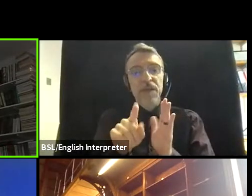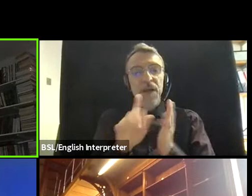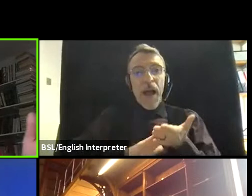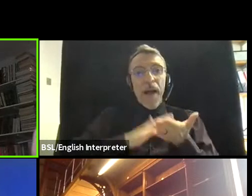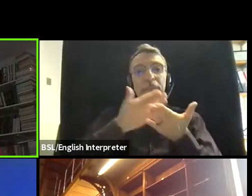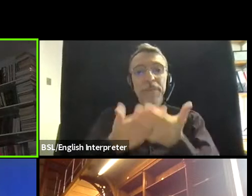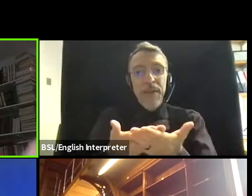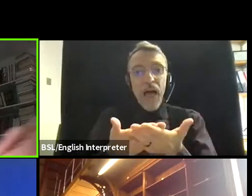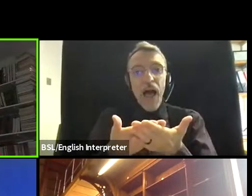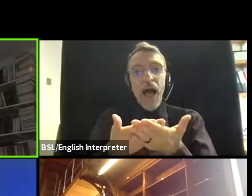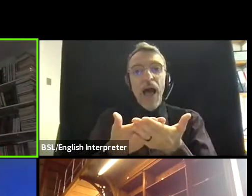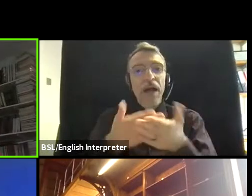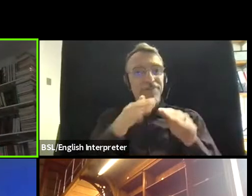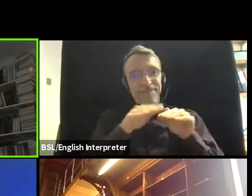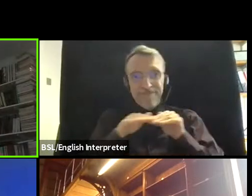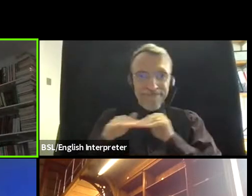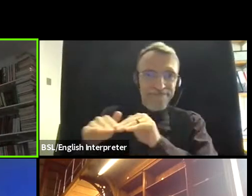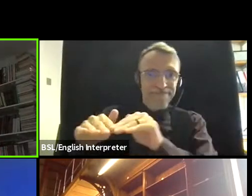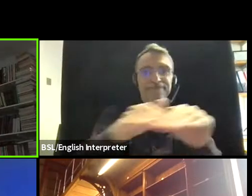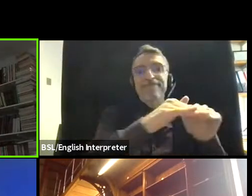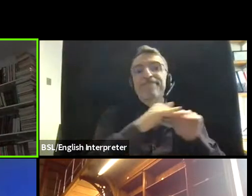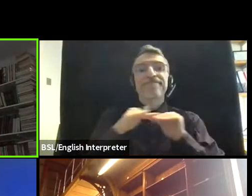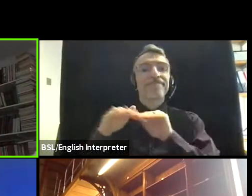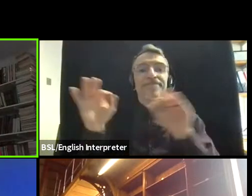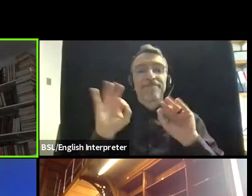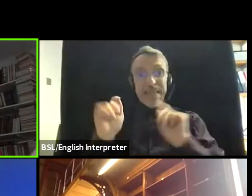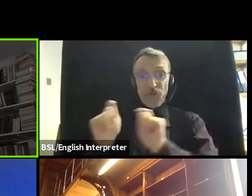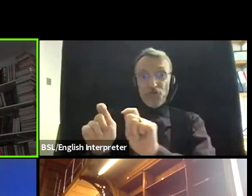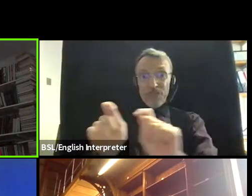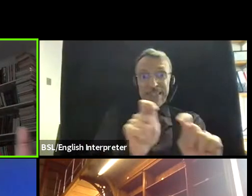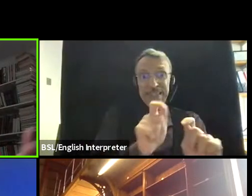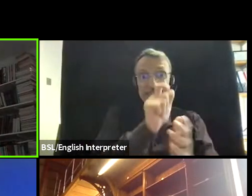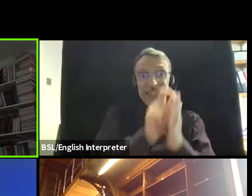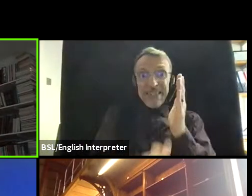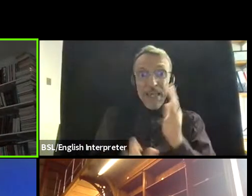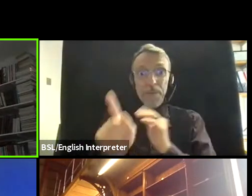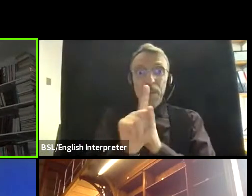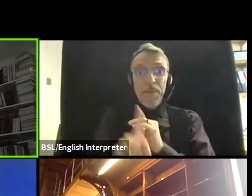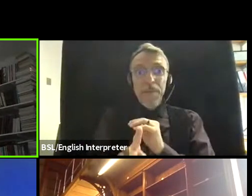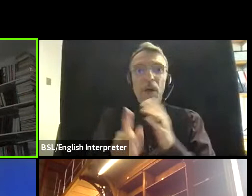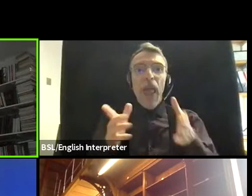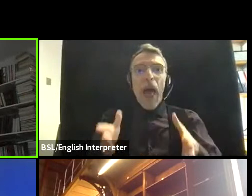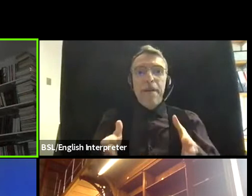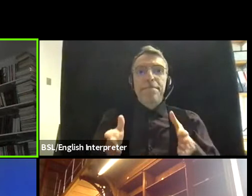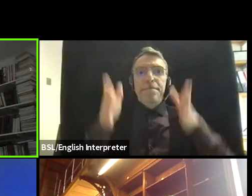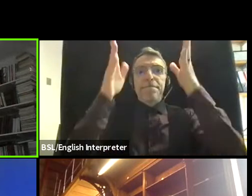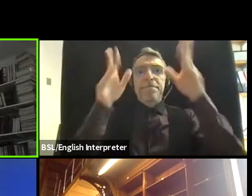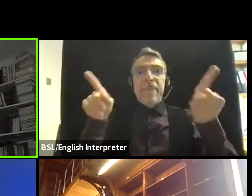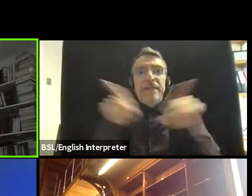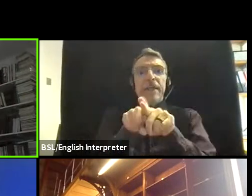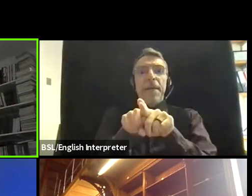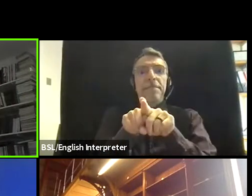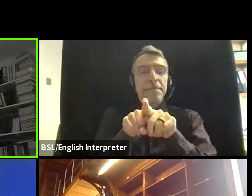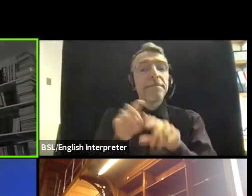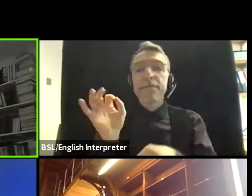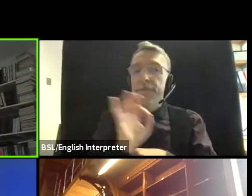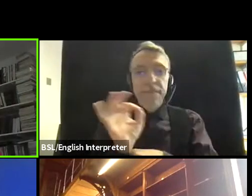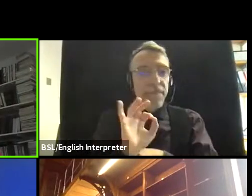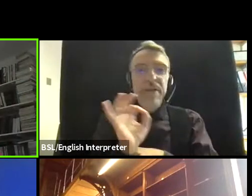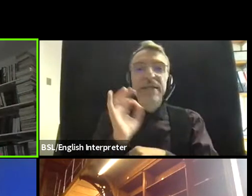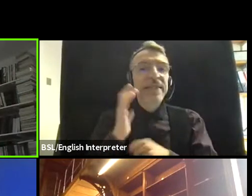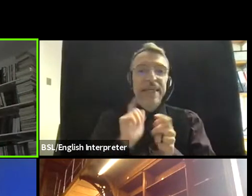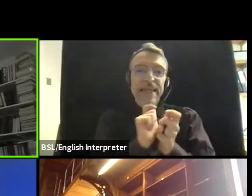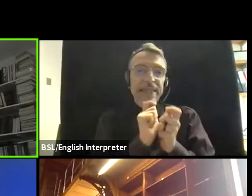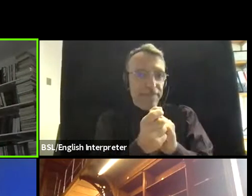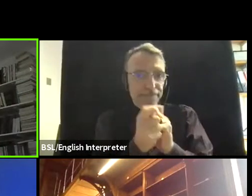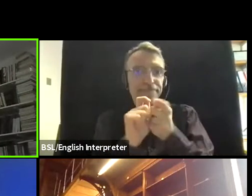in not homogenizing and treating people with disabilities as a monolith. We also need to be very nuanced